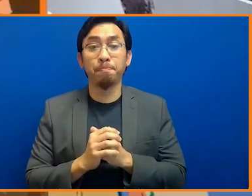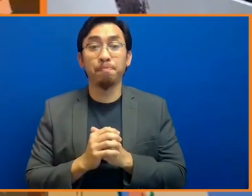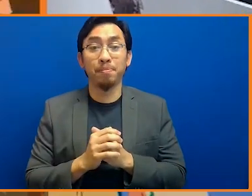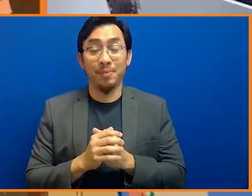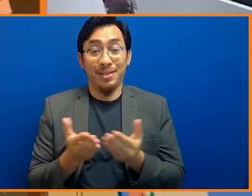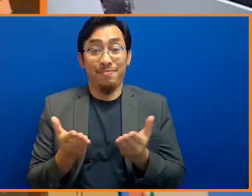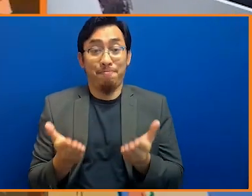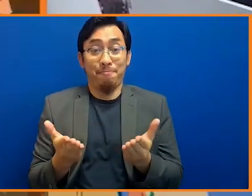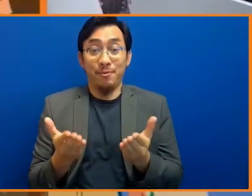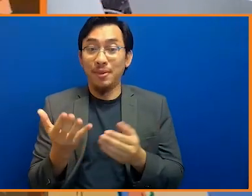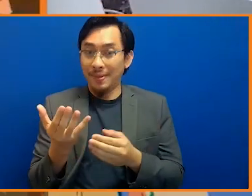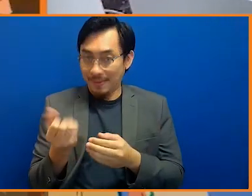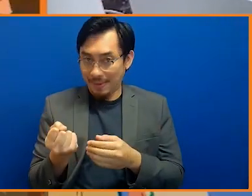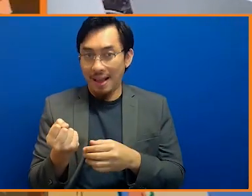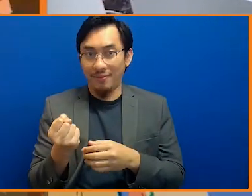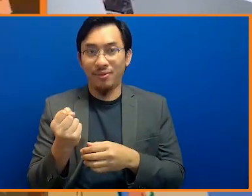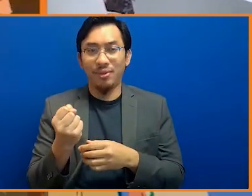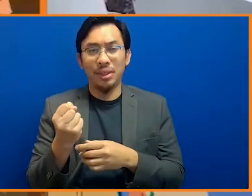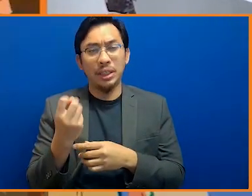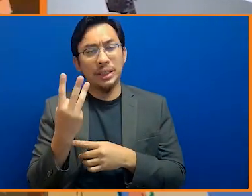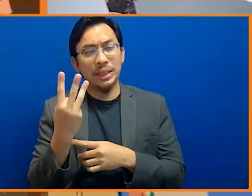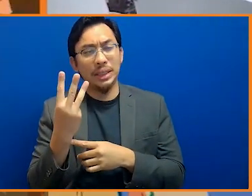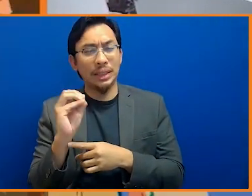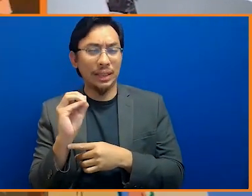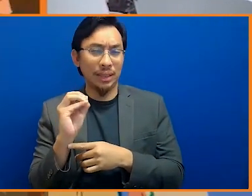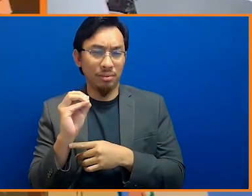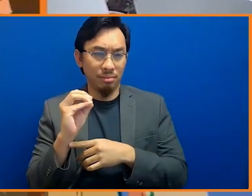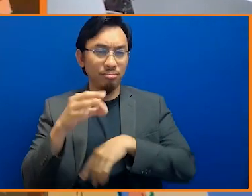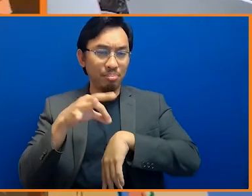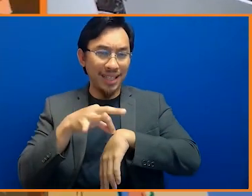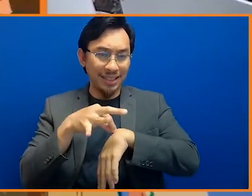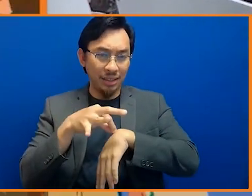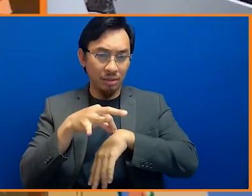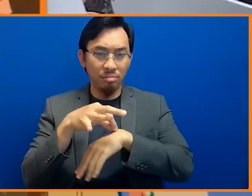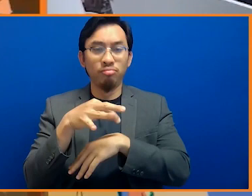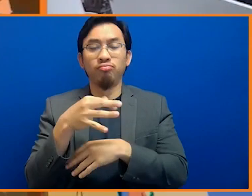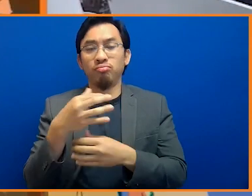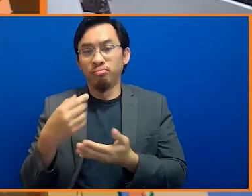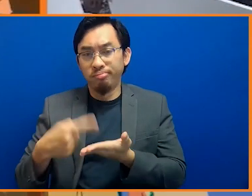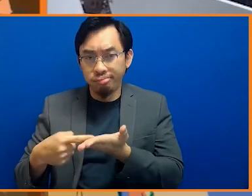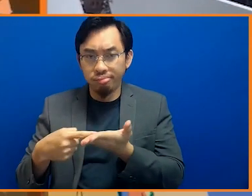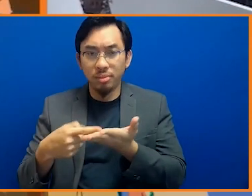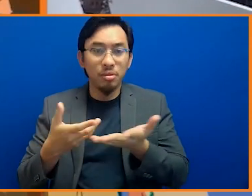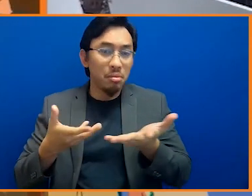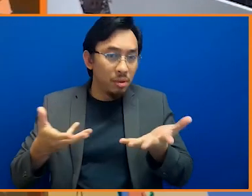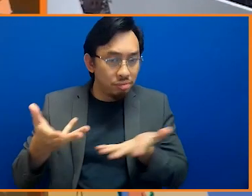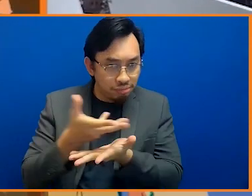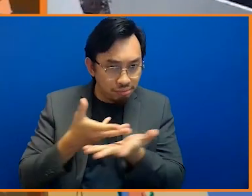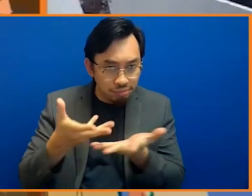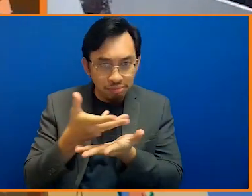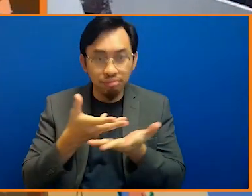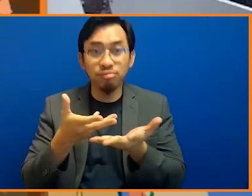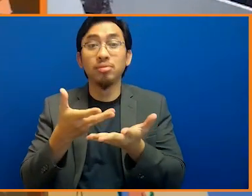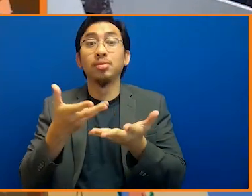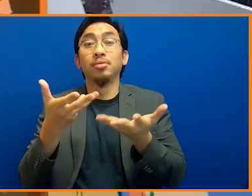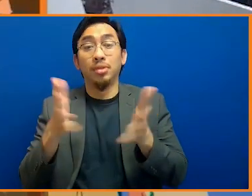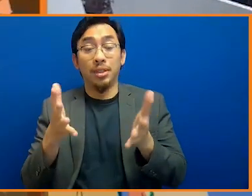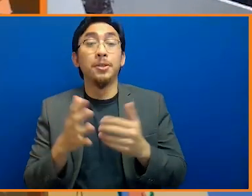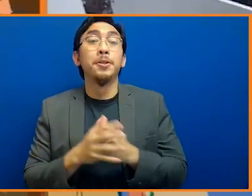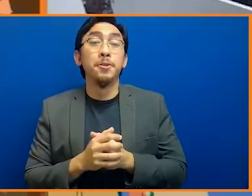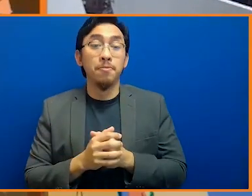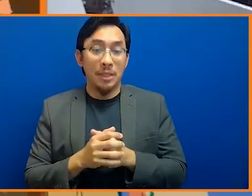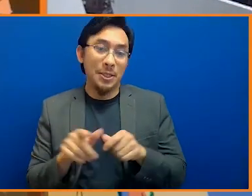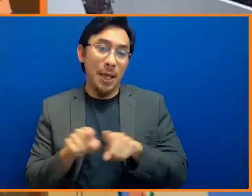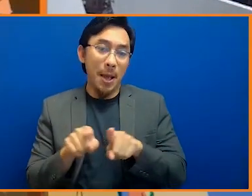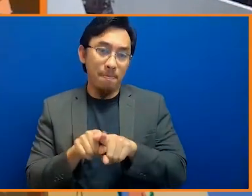that session will be 30 minutes. Then we will have a discussion for the last in